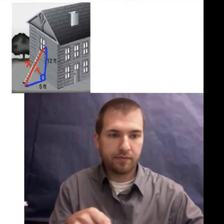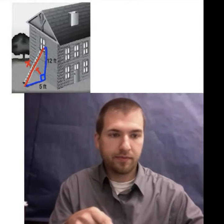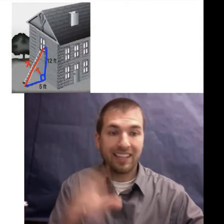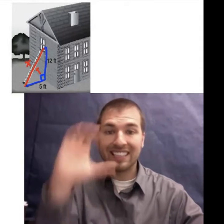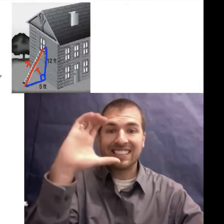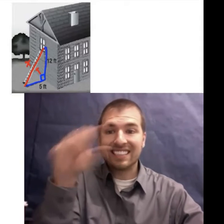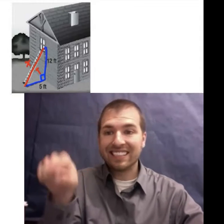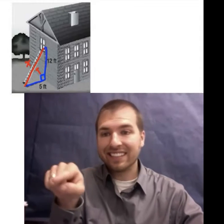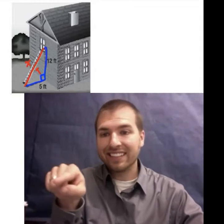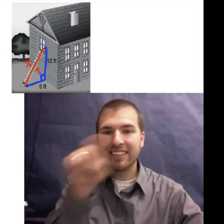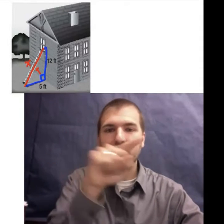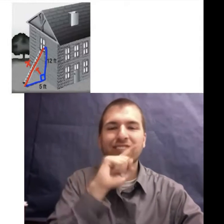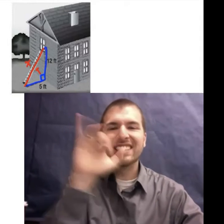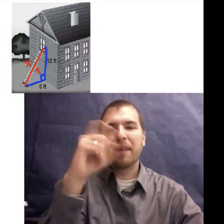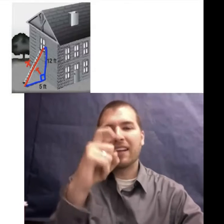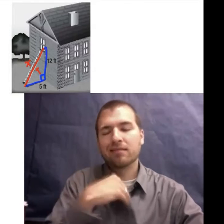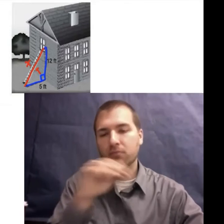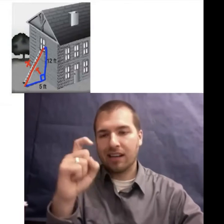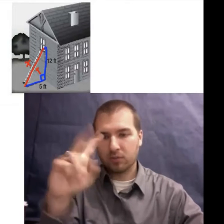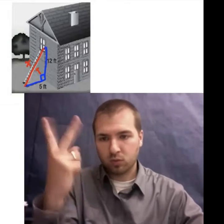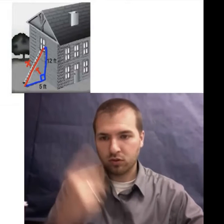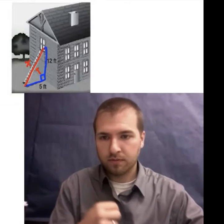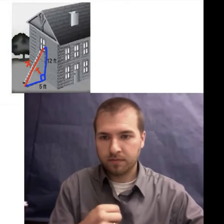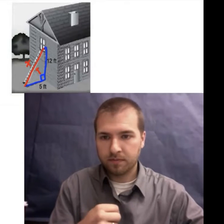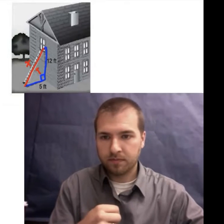b is 12 feet, and c we don't know yet.